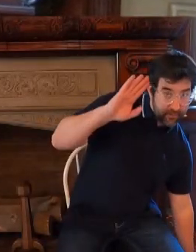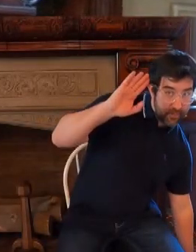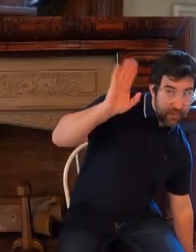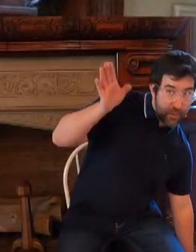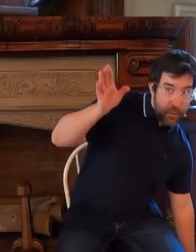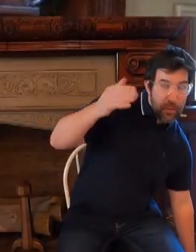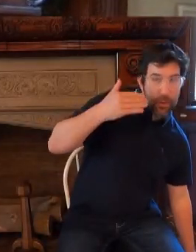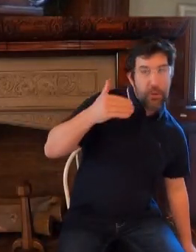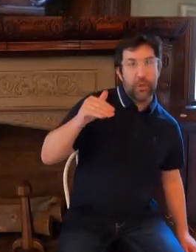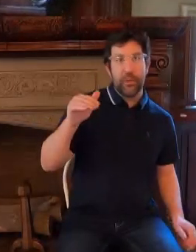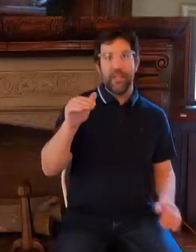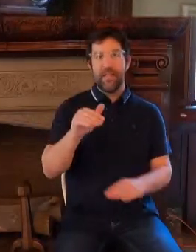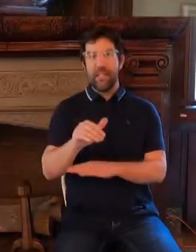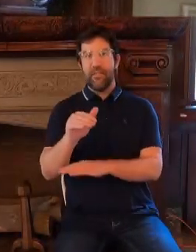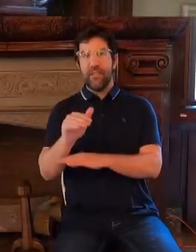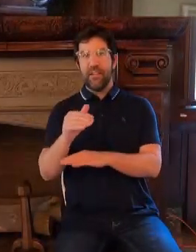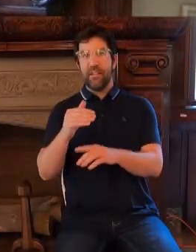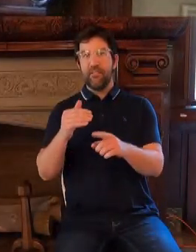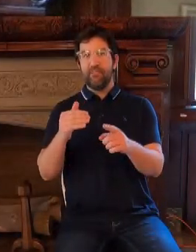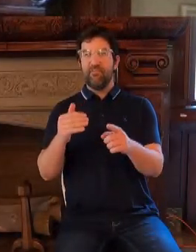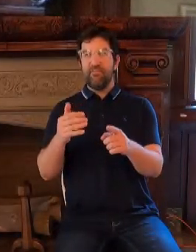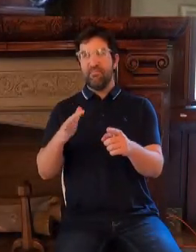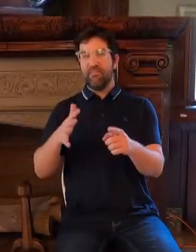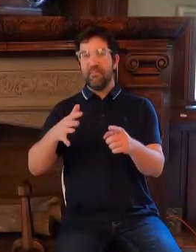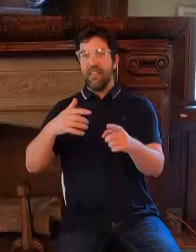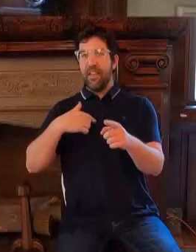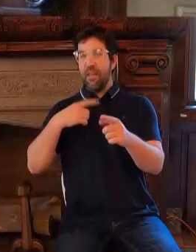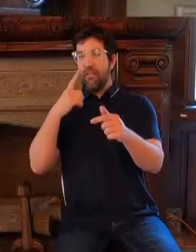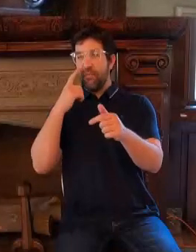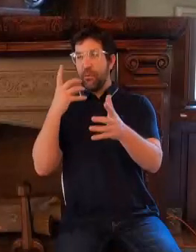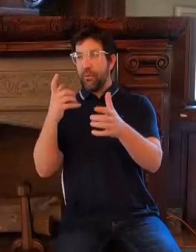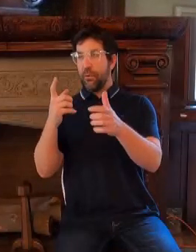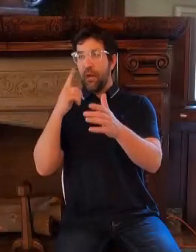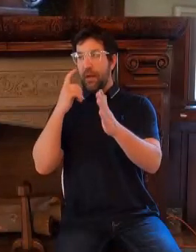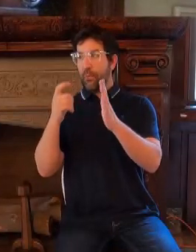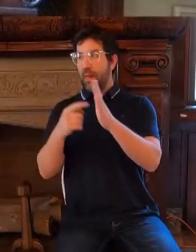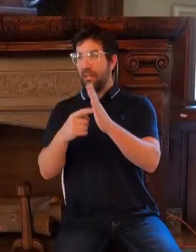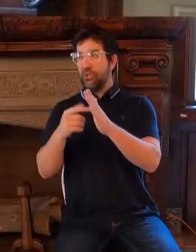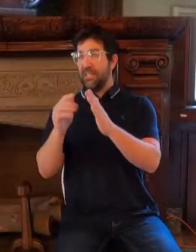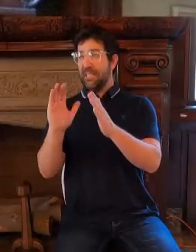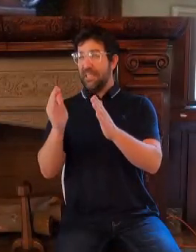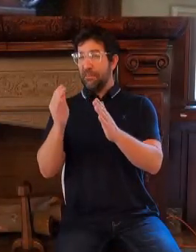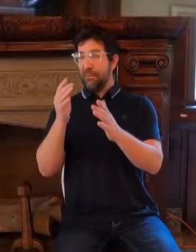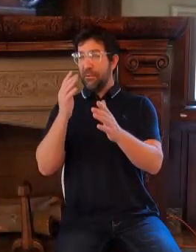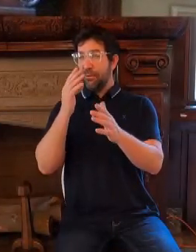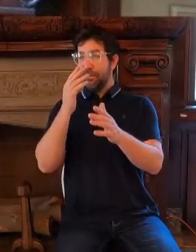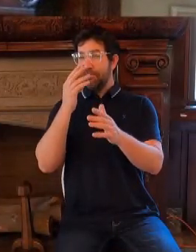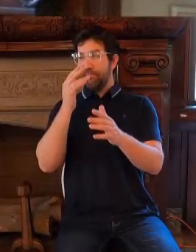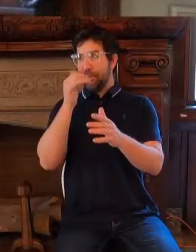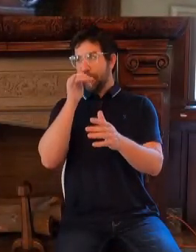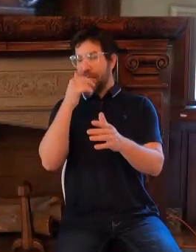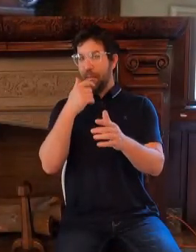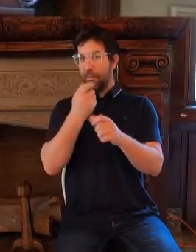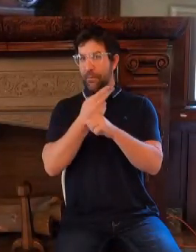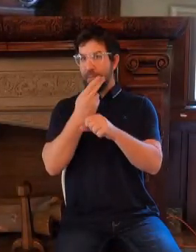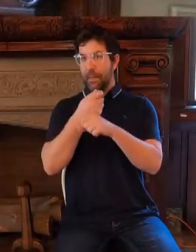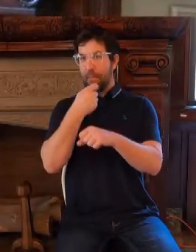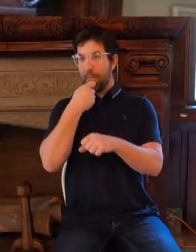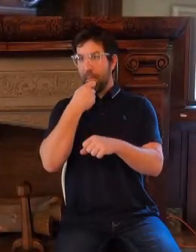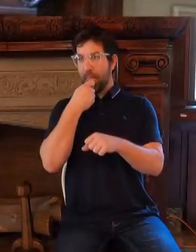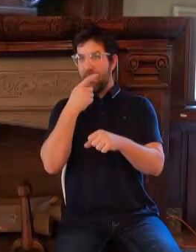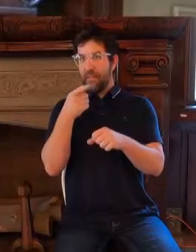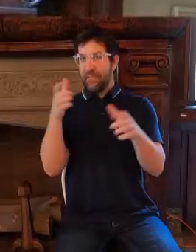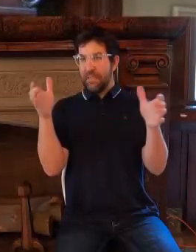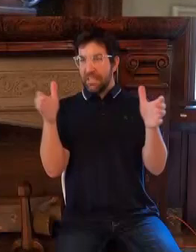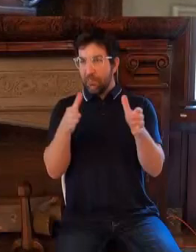good evening. I want to first acknowledge the elephant in the room, which is that it probably seems very silly that I'm using a microphone in this